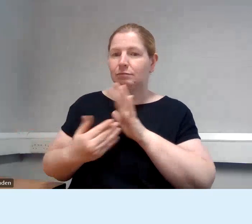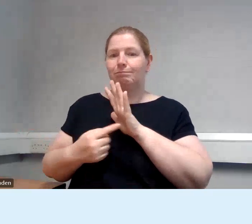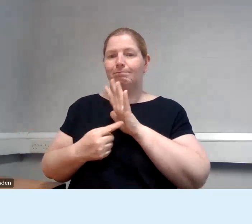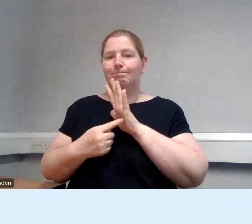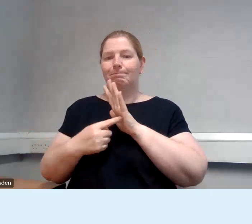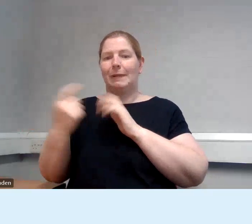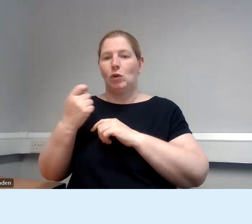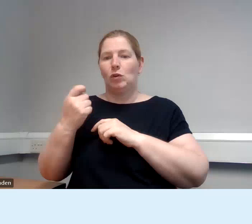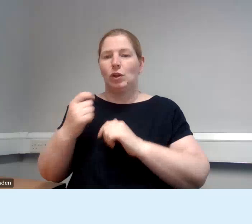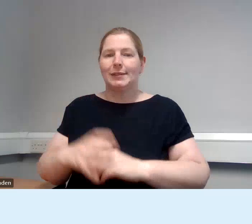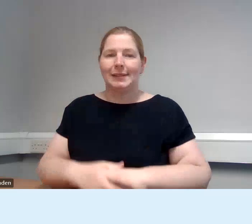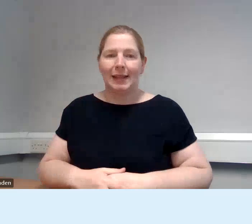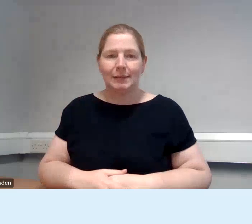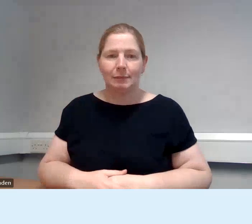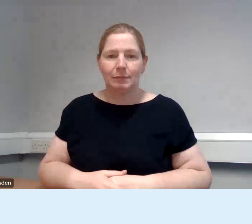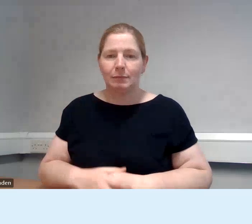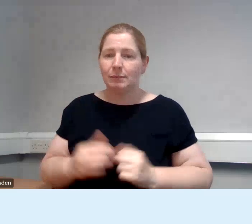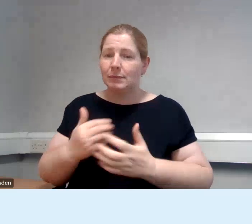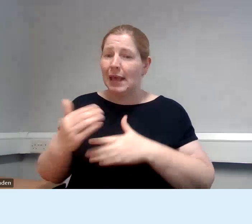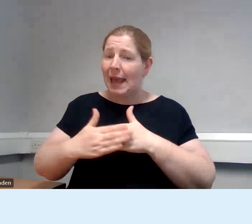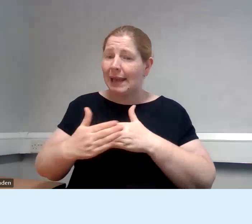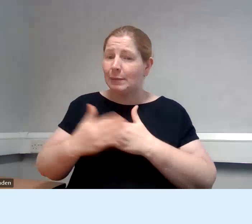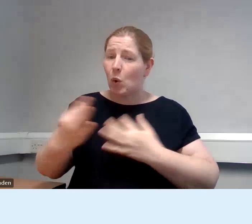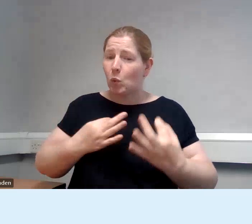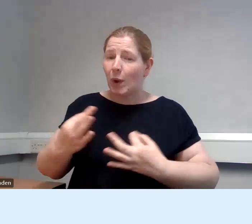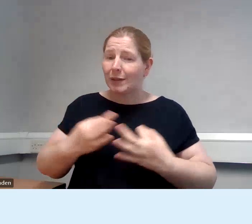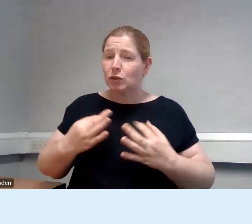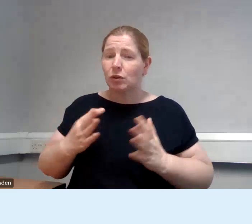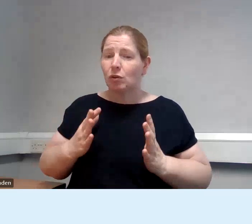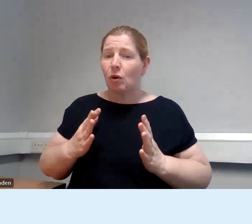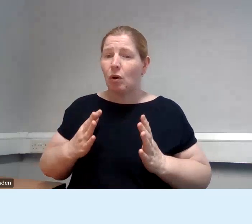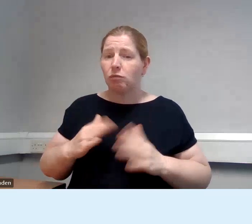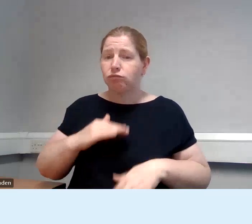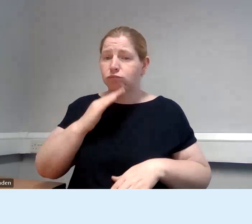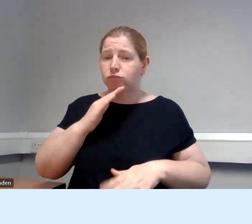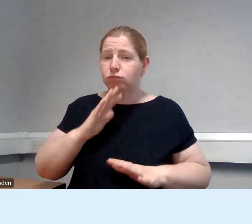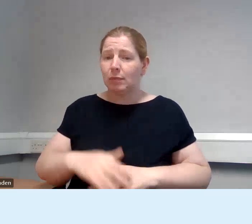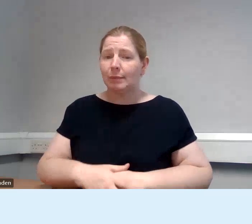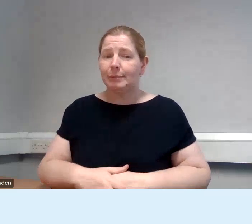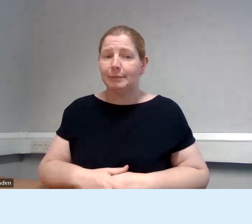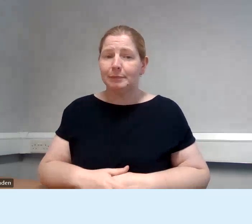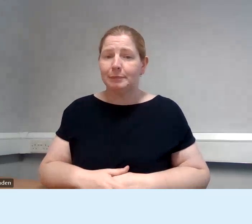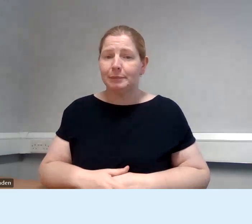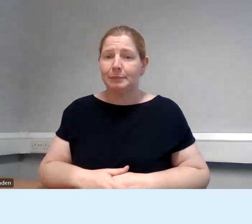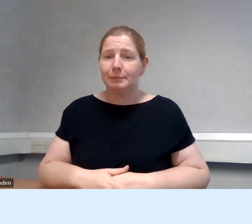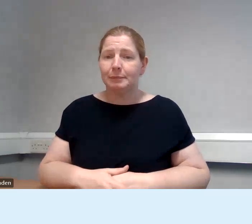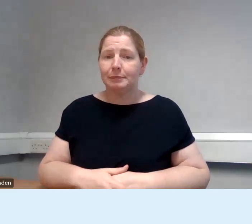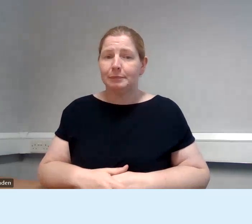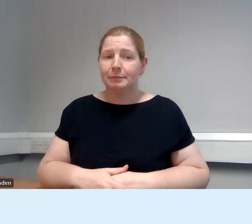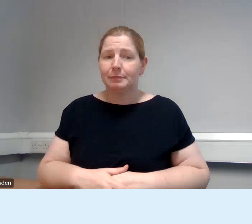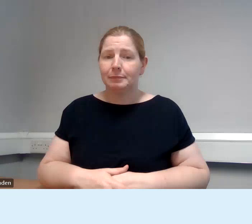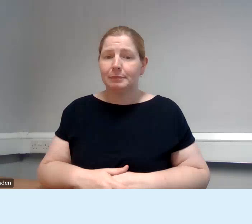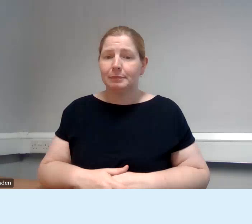there any other questions? Does anybody would anybody like to unmute and ask a question?